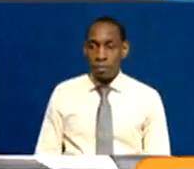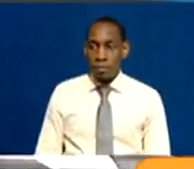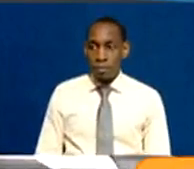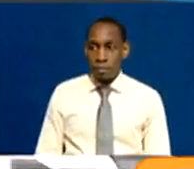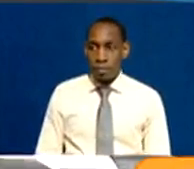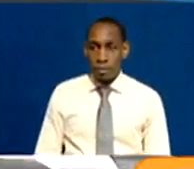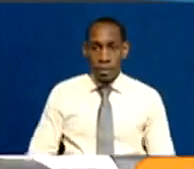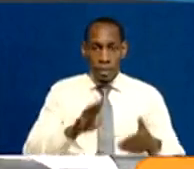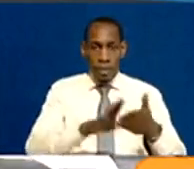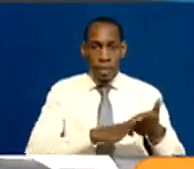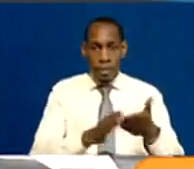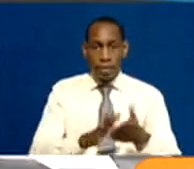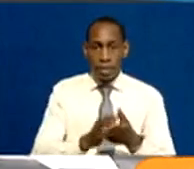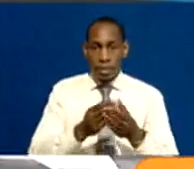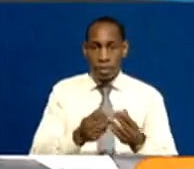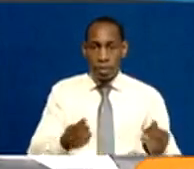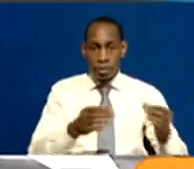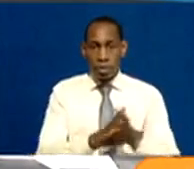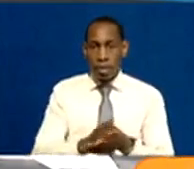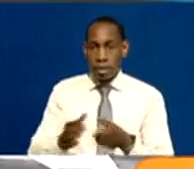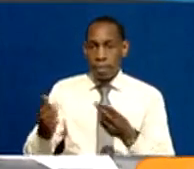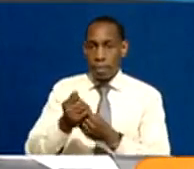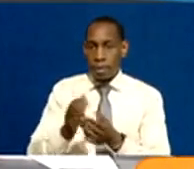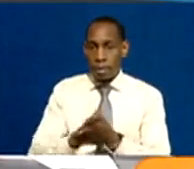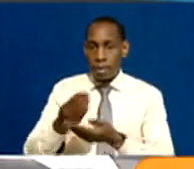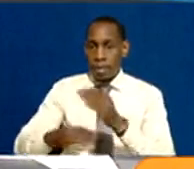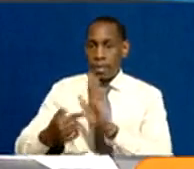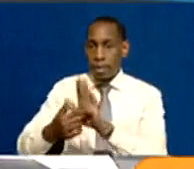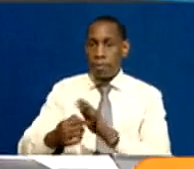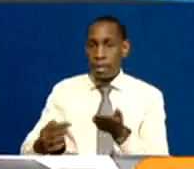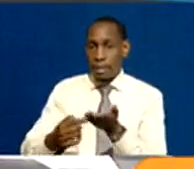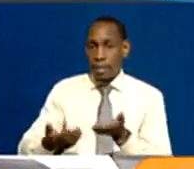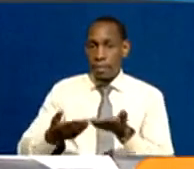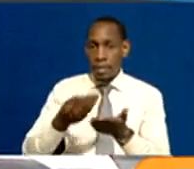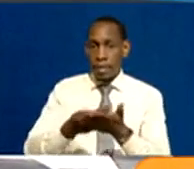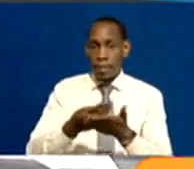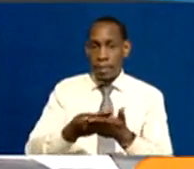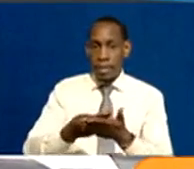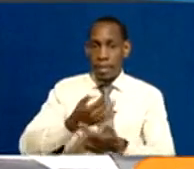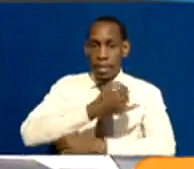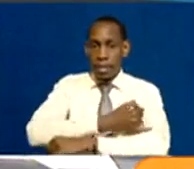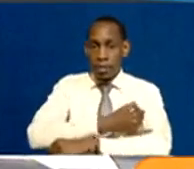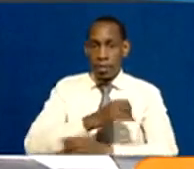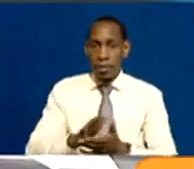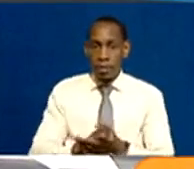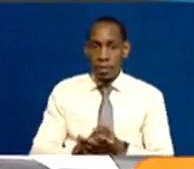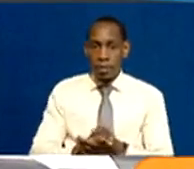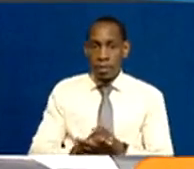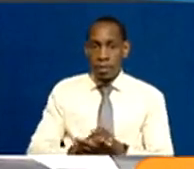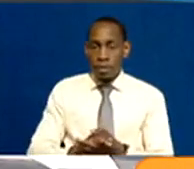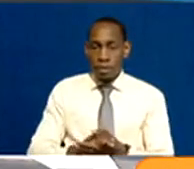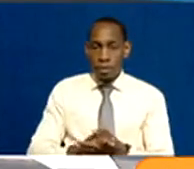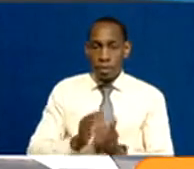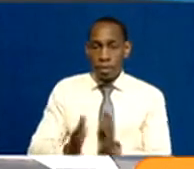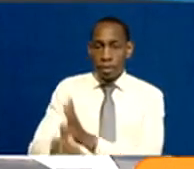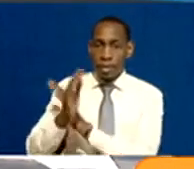Konvergenz Network Solutions has partnered with SailPoint Technologies to offer financial institutions in the country a cybersecurity